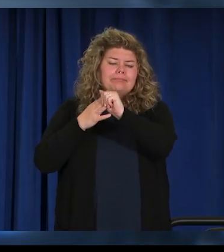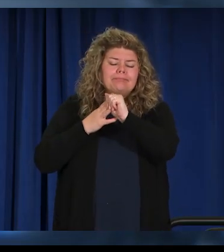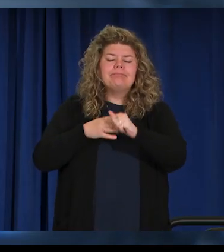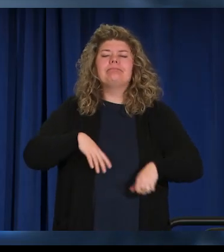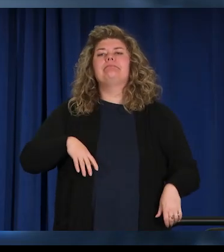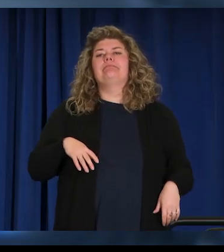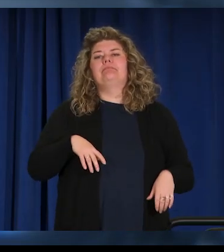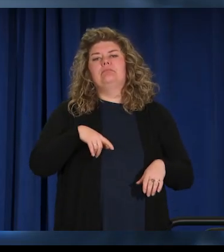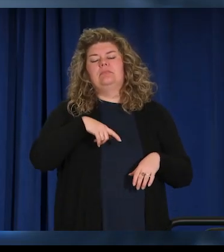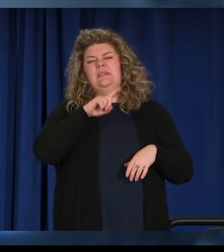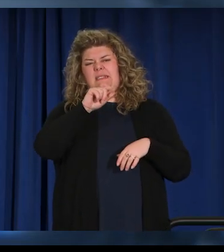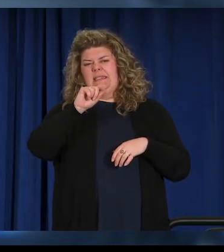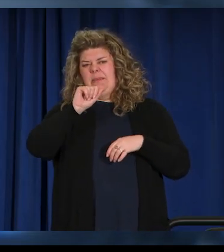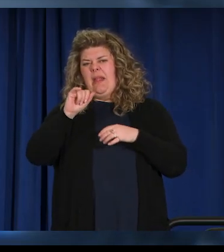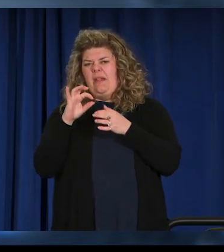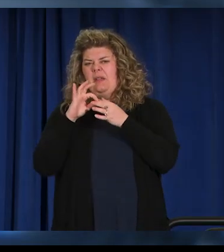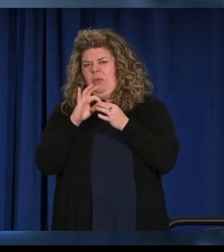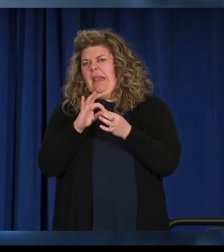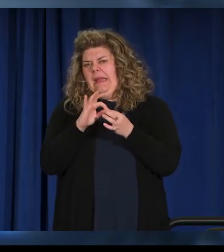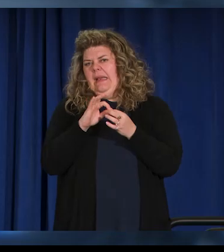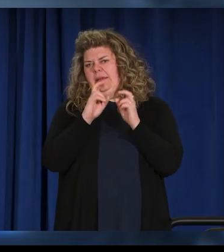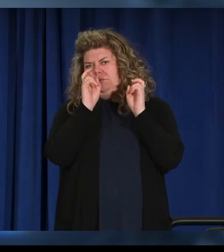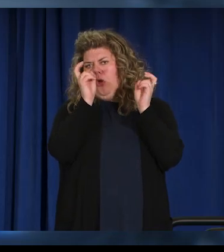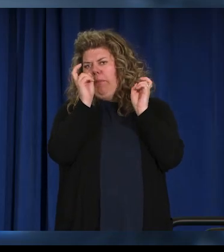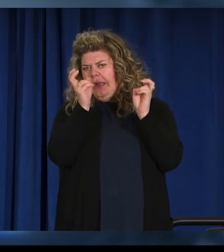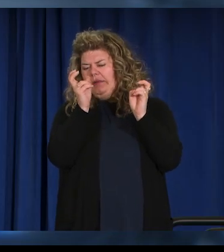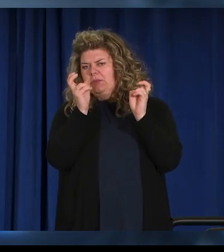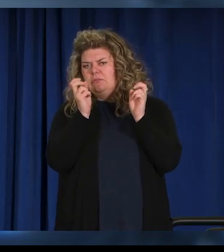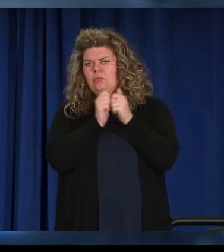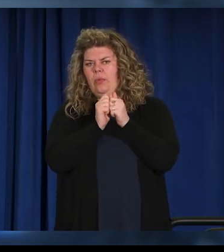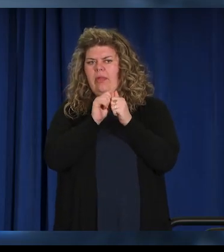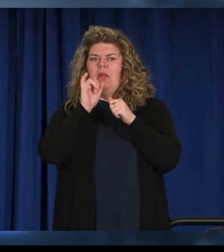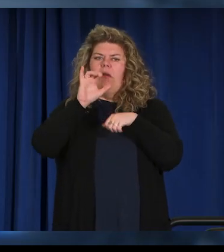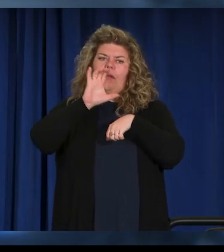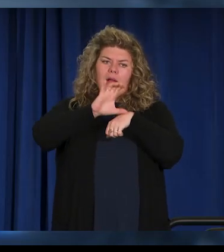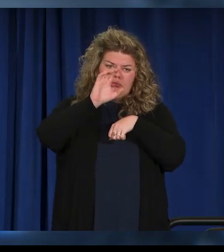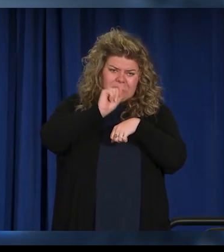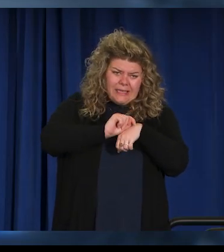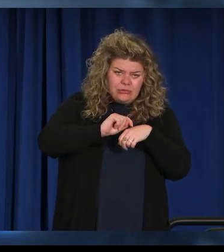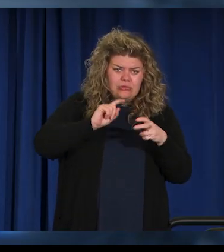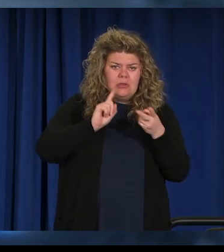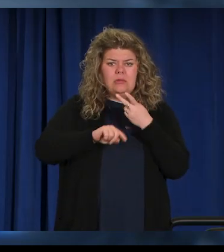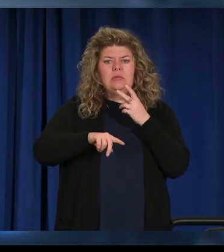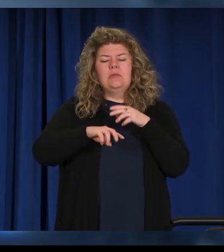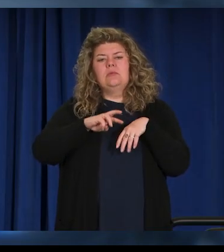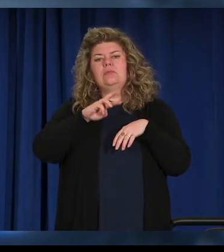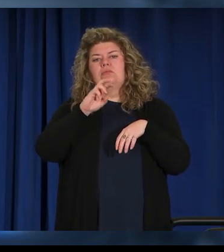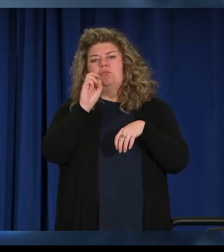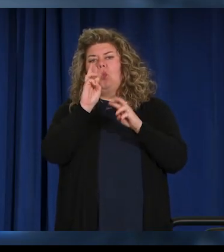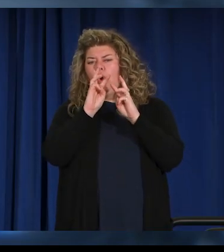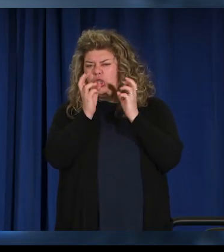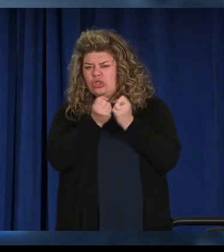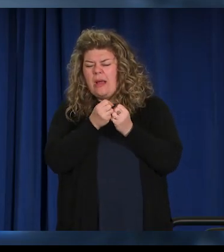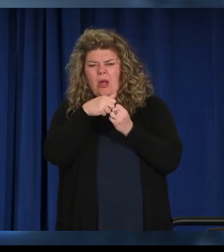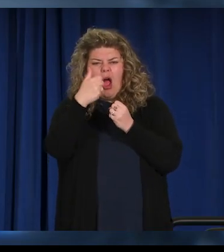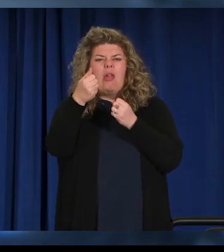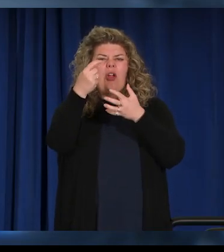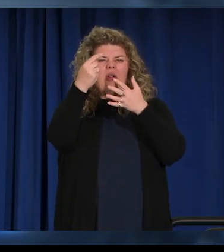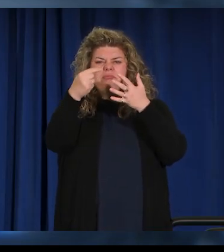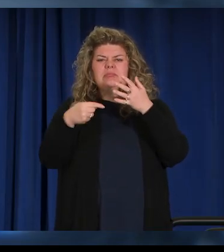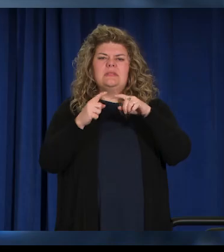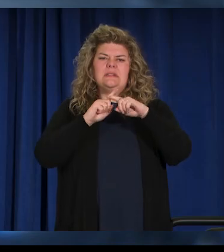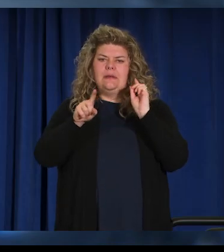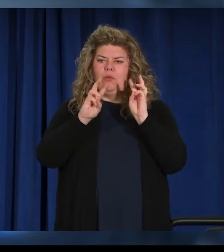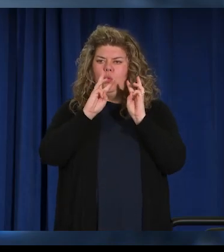on disability-related topics via consultations, workshops, and asynchronous resources.